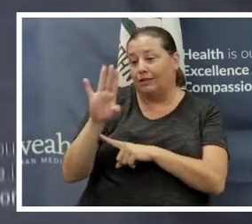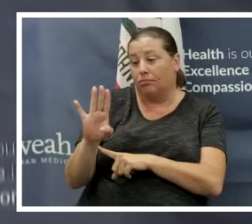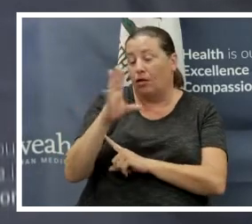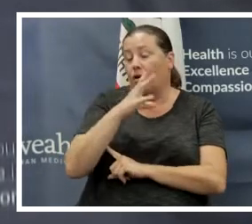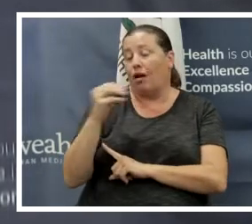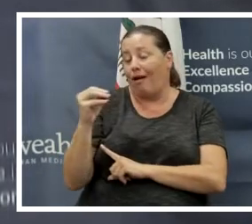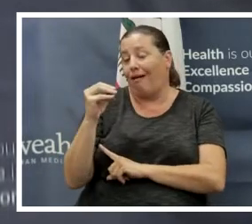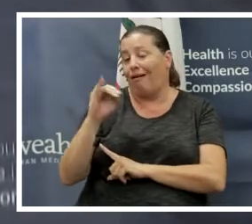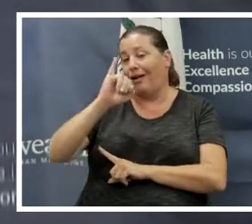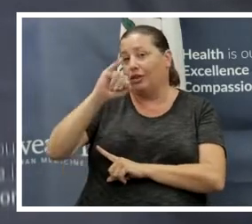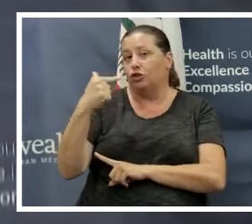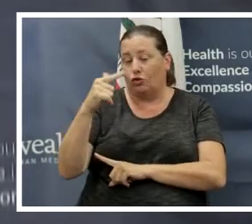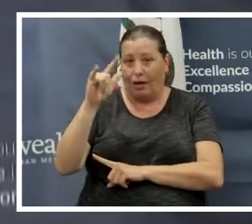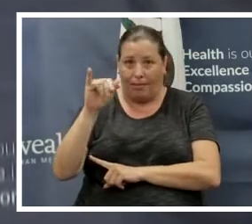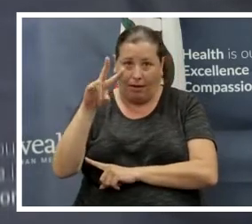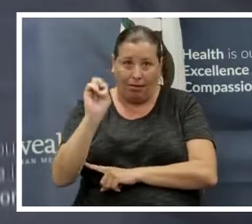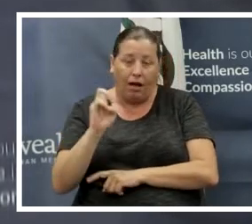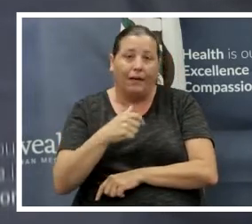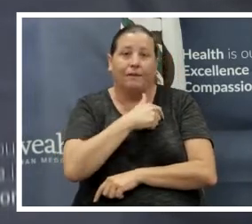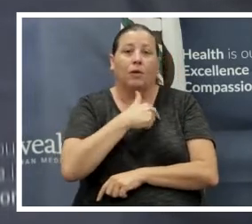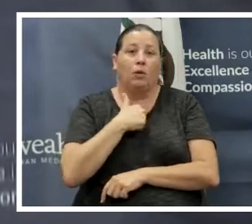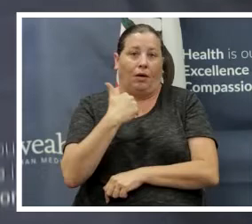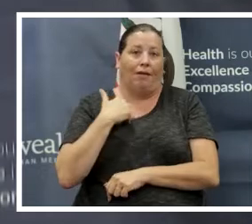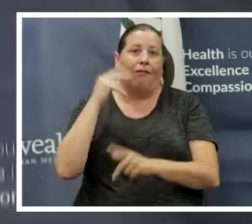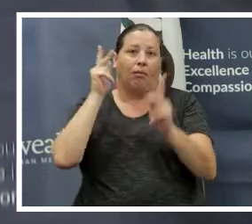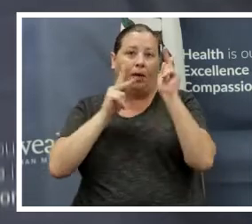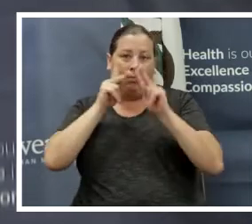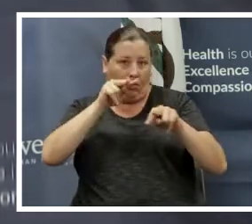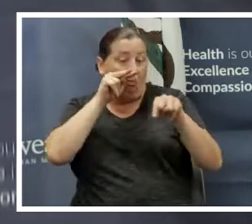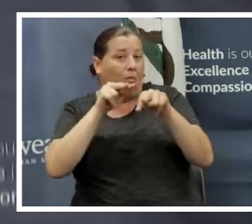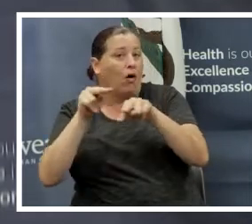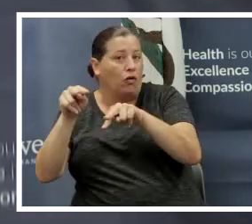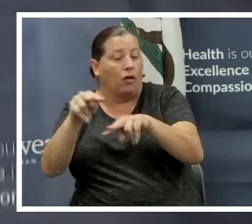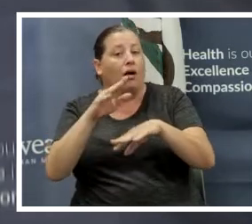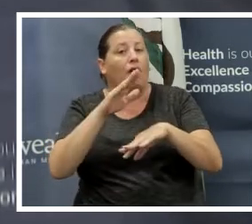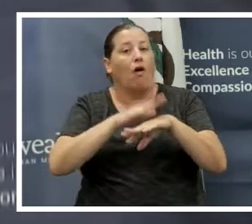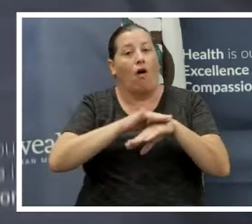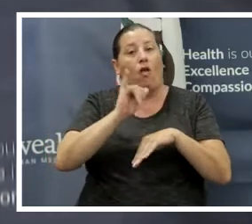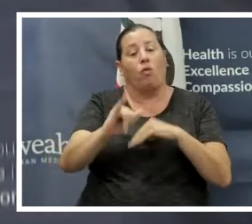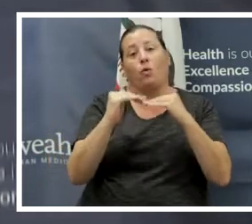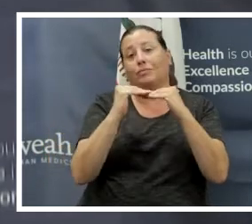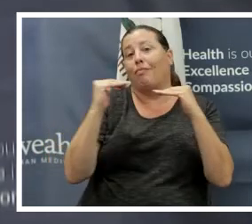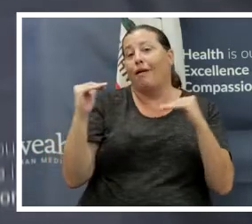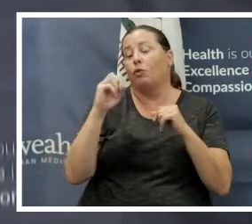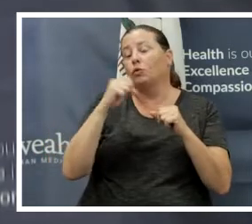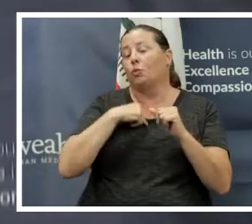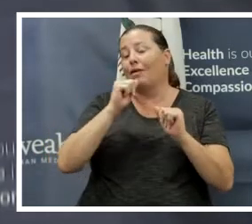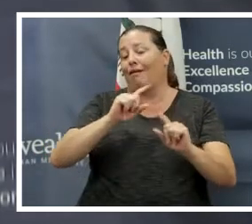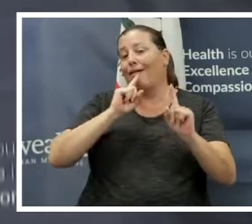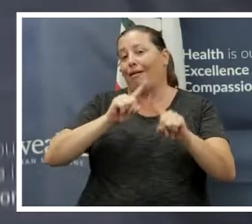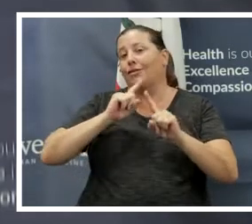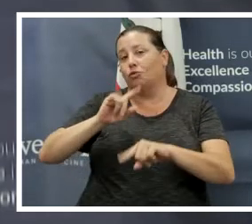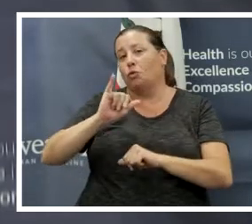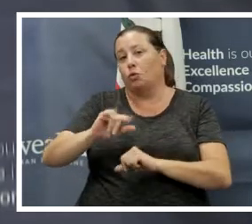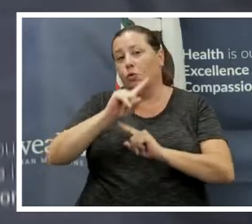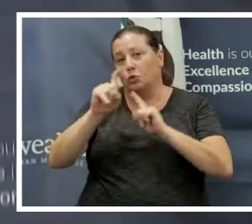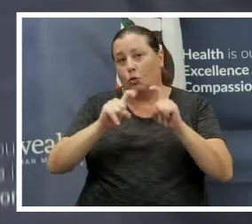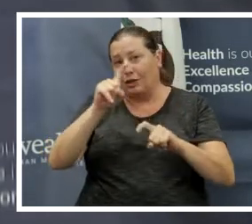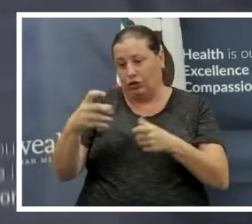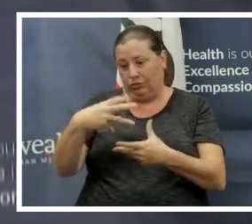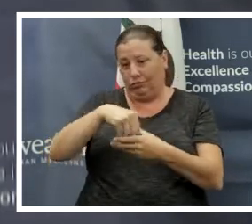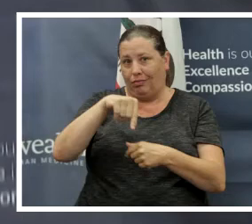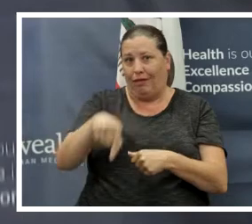have moderators on all of these platforms ready to get me those questions so that we can address them in this